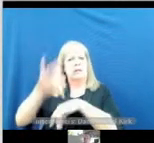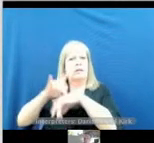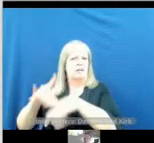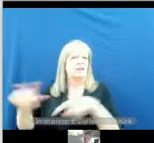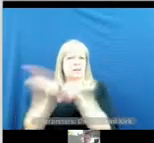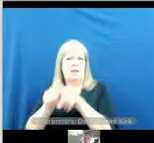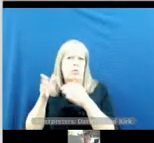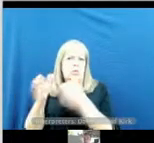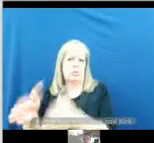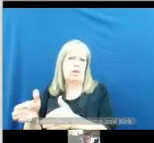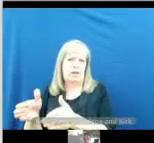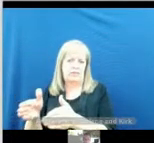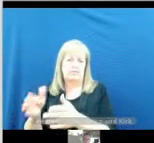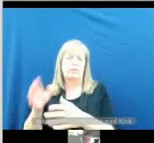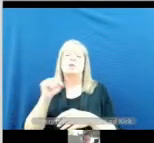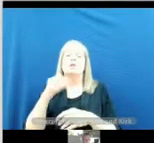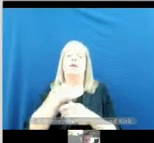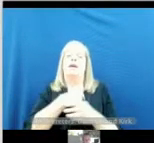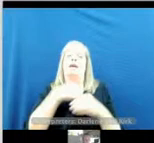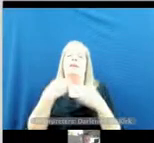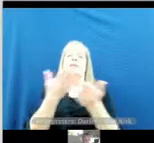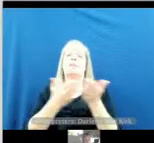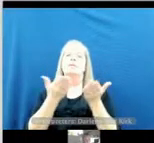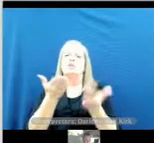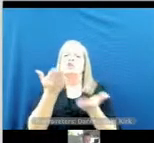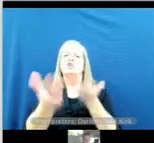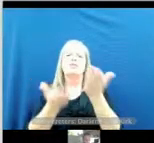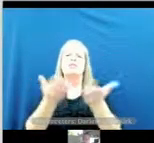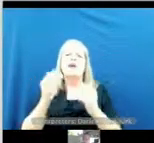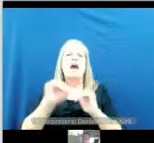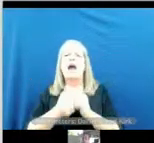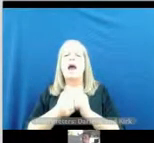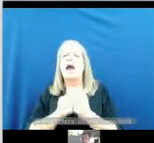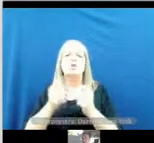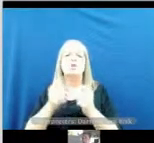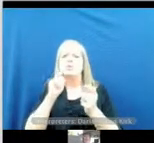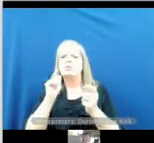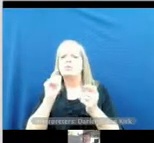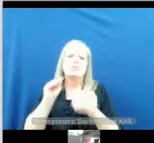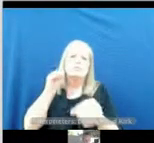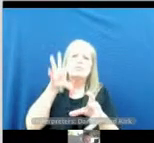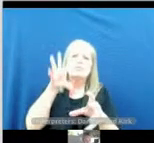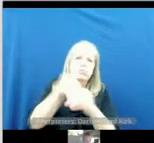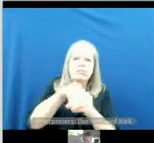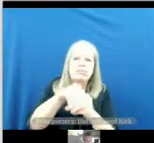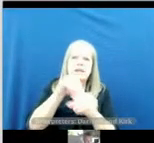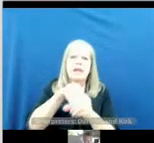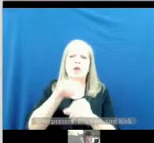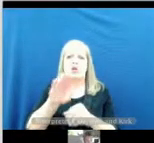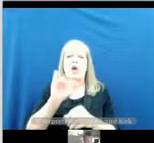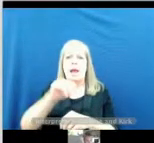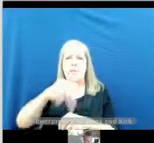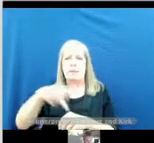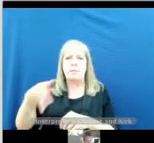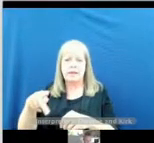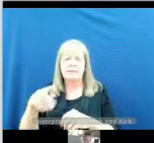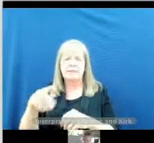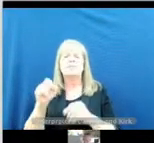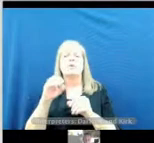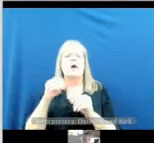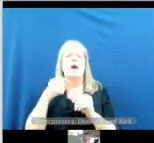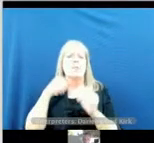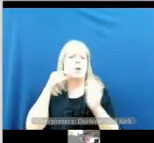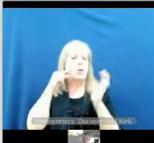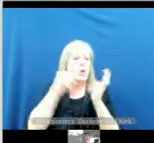So here are some suggestions on how to do that. Except I'm looking at the chat box. I'm just checking in. Elizabeth